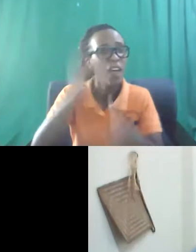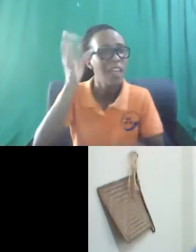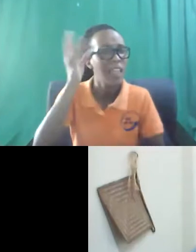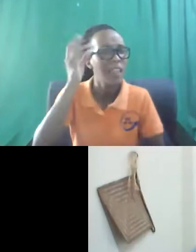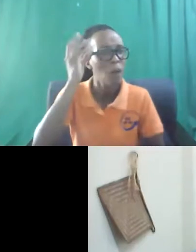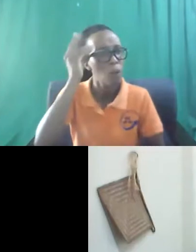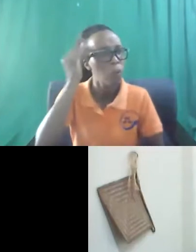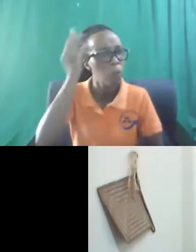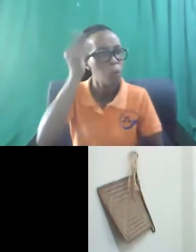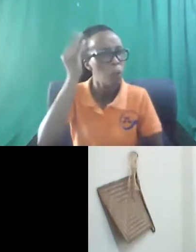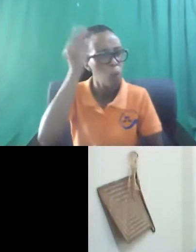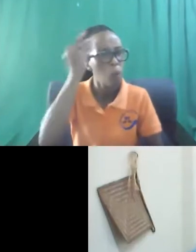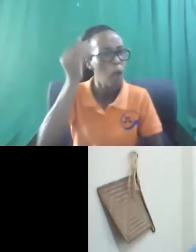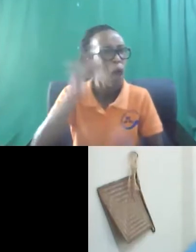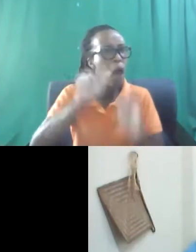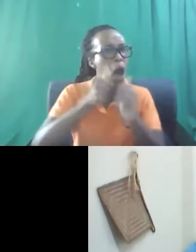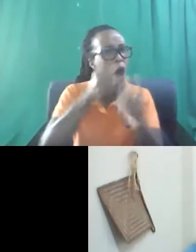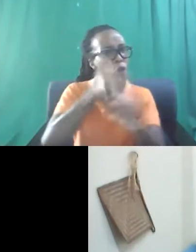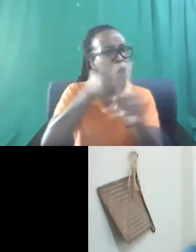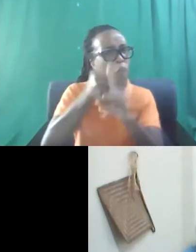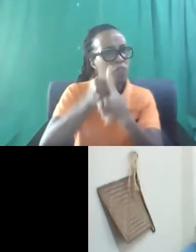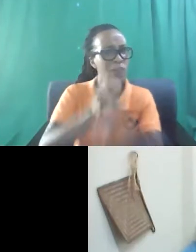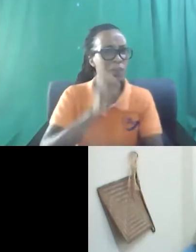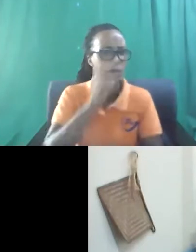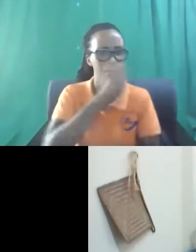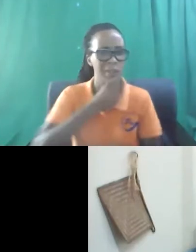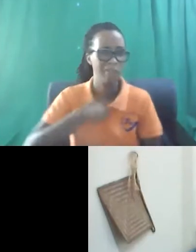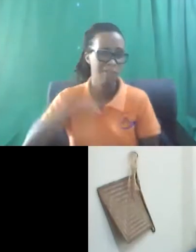you speak. And I was like, okay.